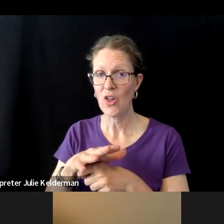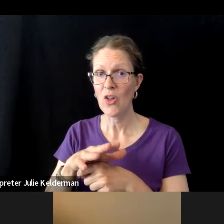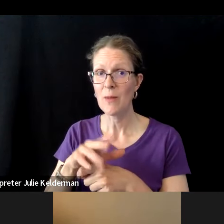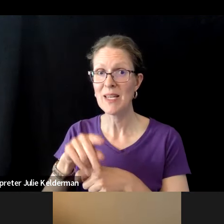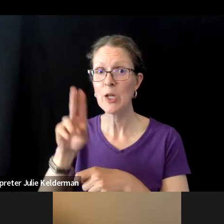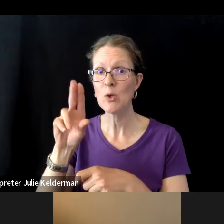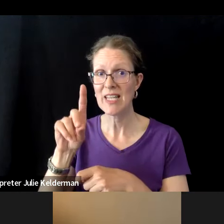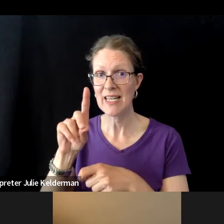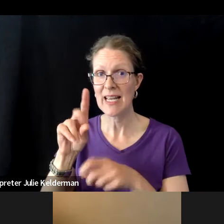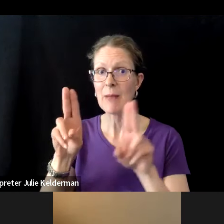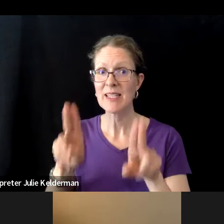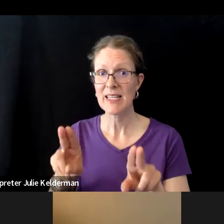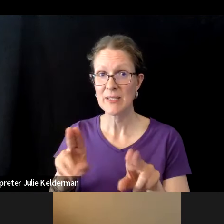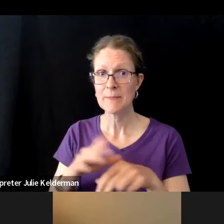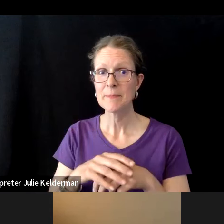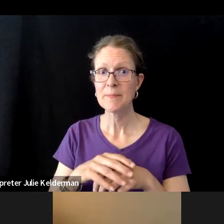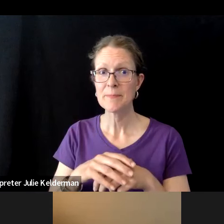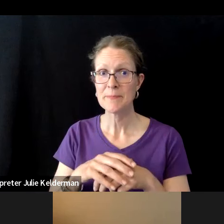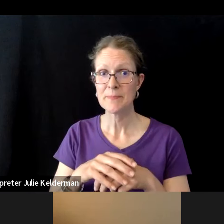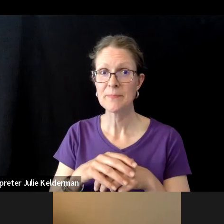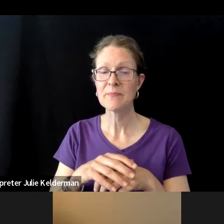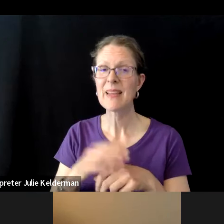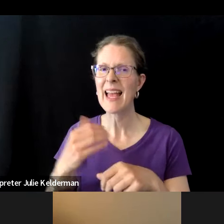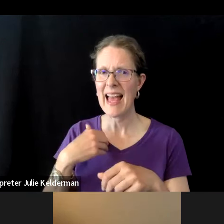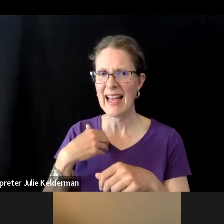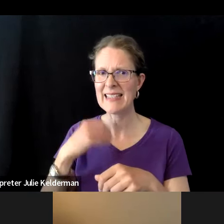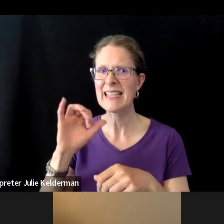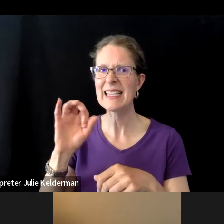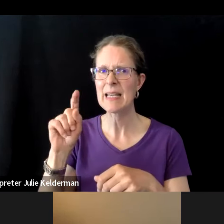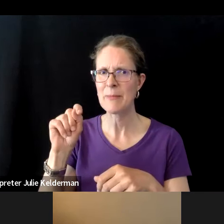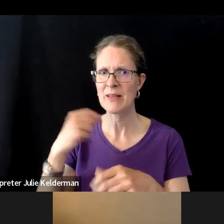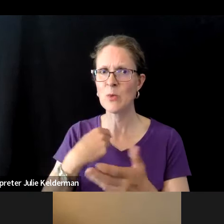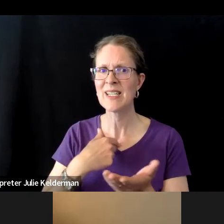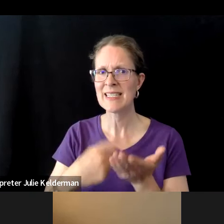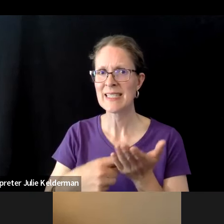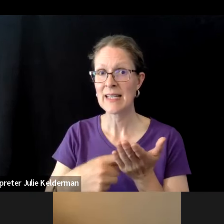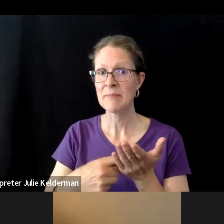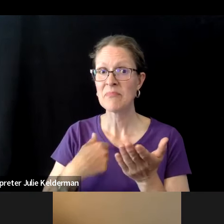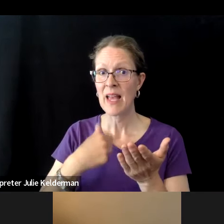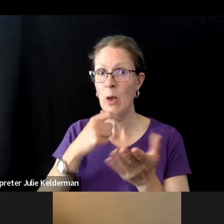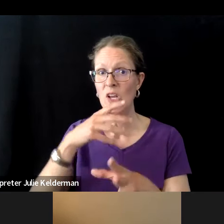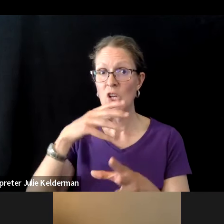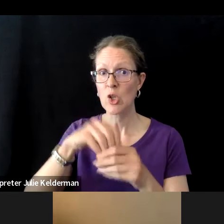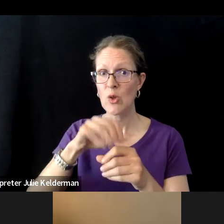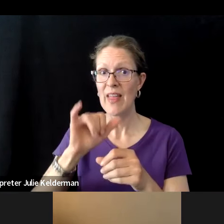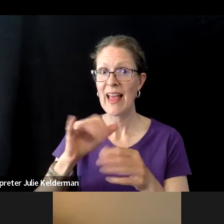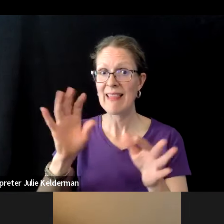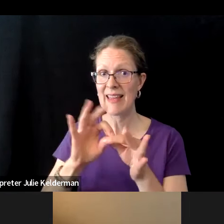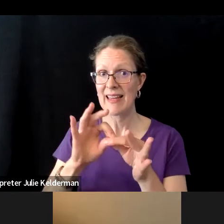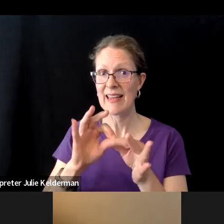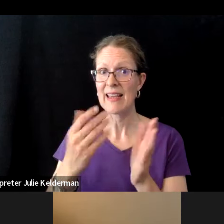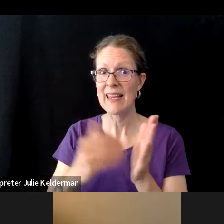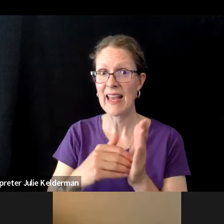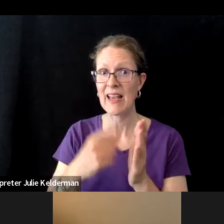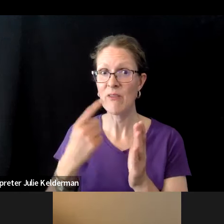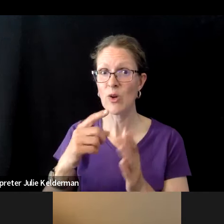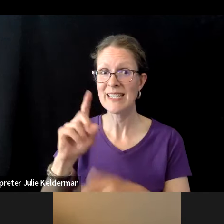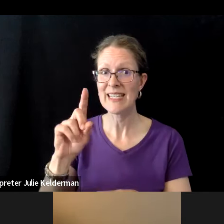application for, you know, it has those exhibits that we discussed. And I'll also include that link again to the